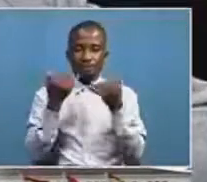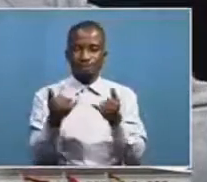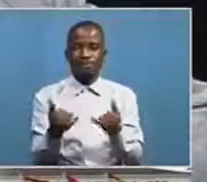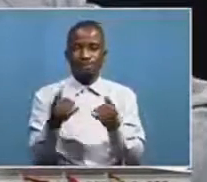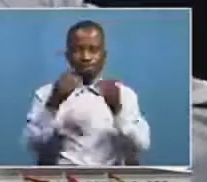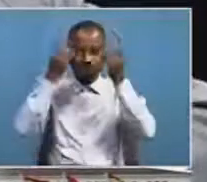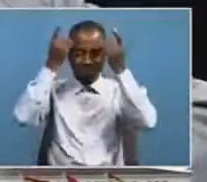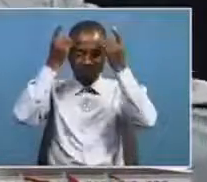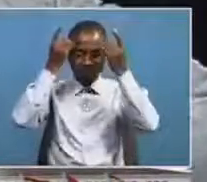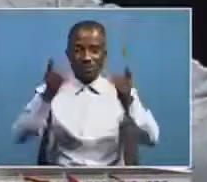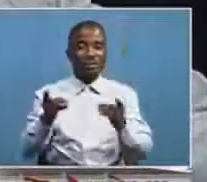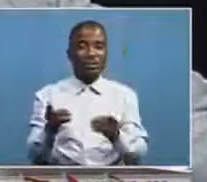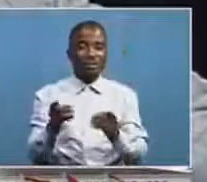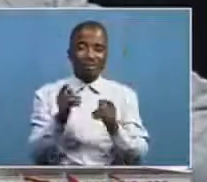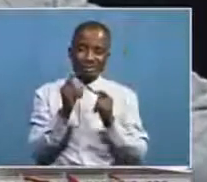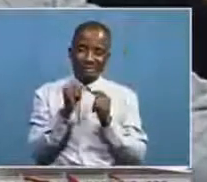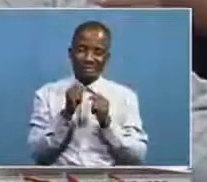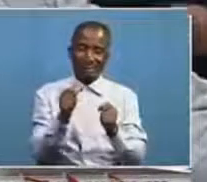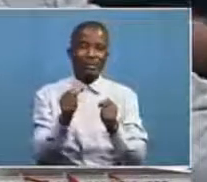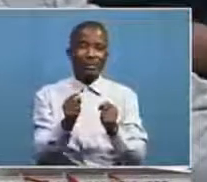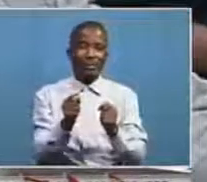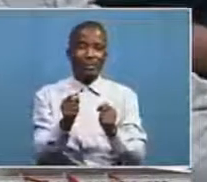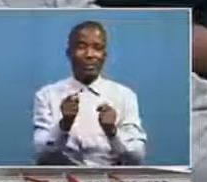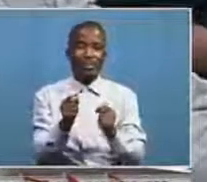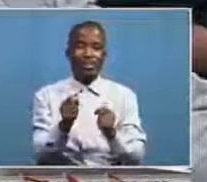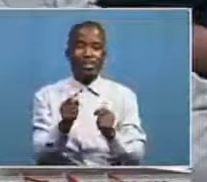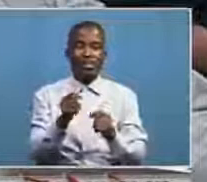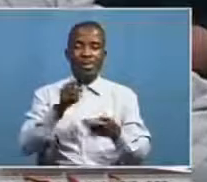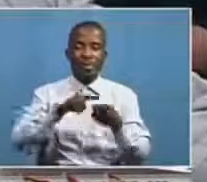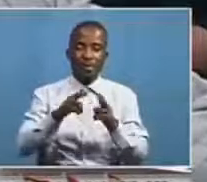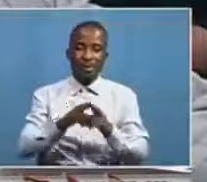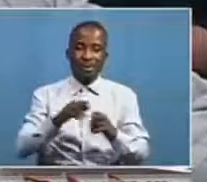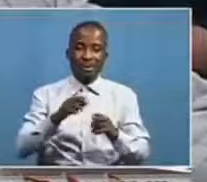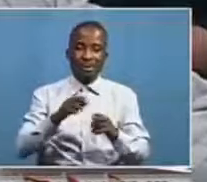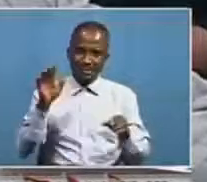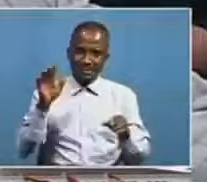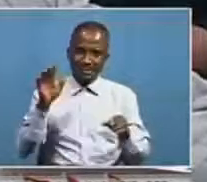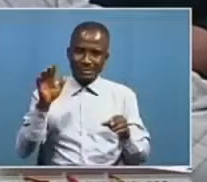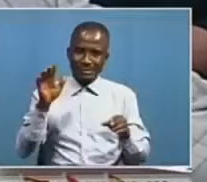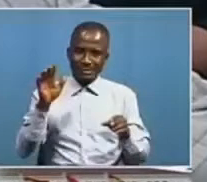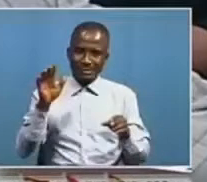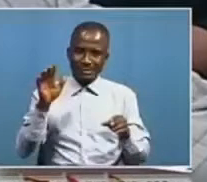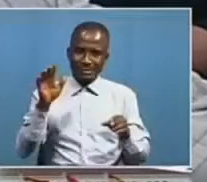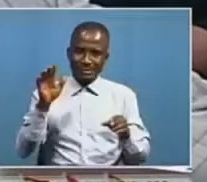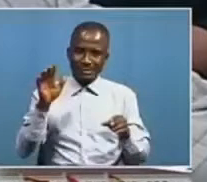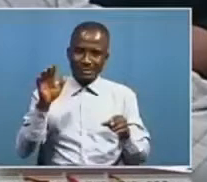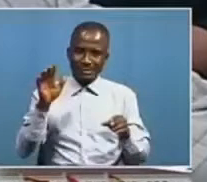determined on the evidence adduced at the trial that the total valid votes cast was